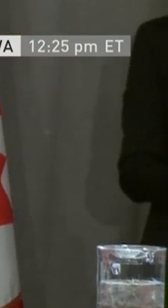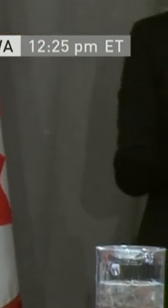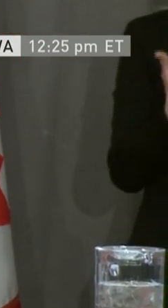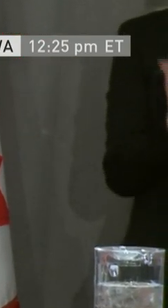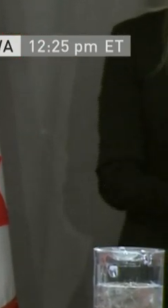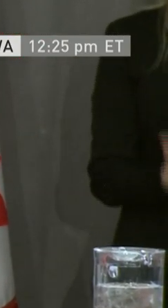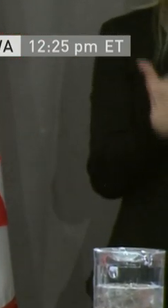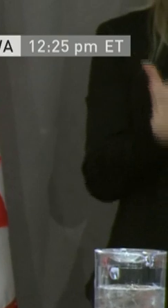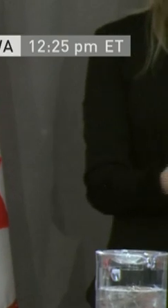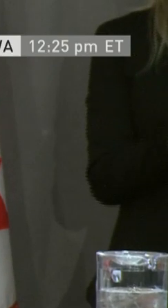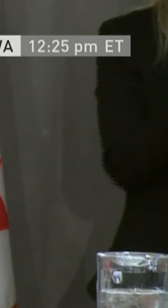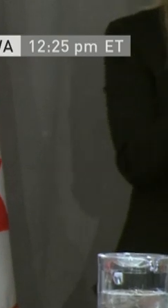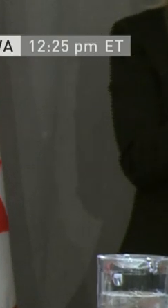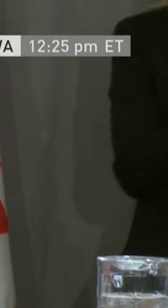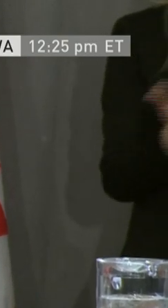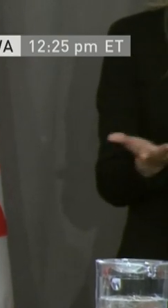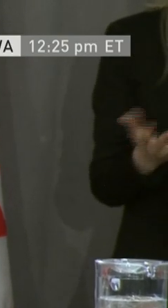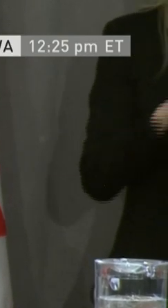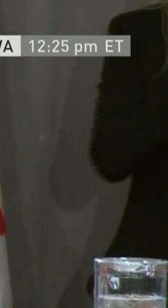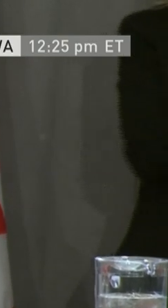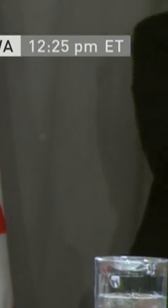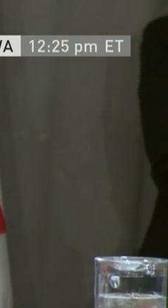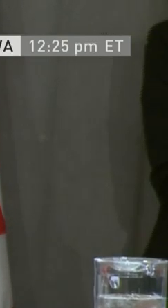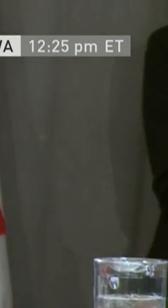We met, though, mostly virtually.